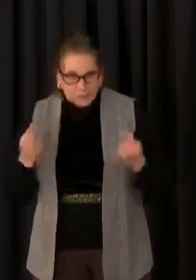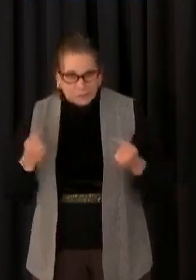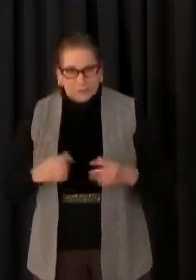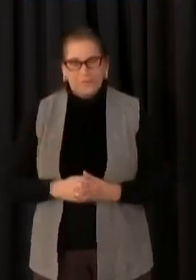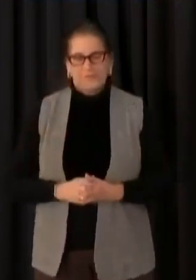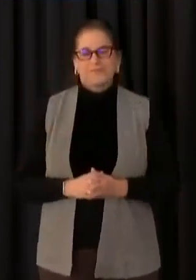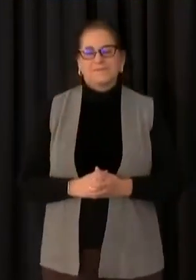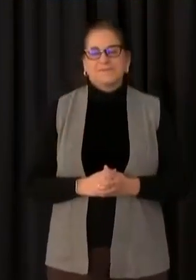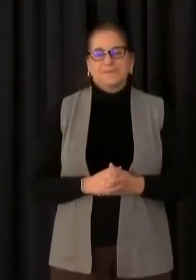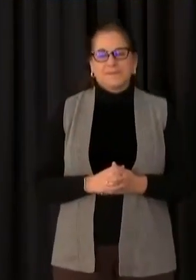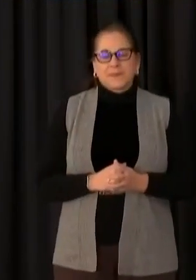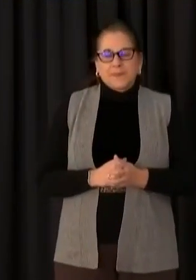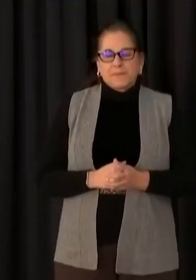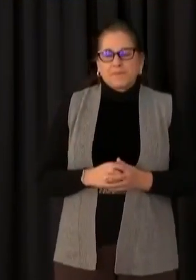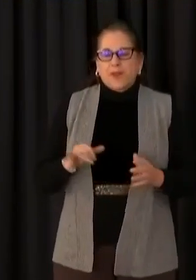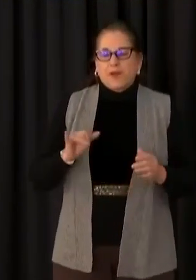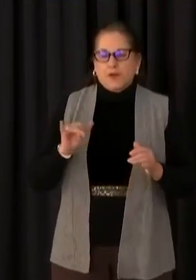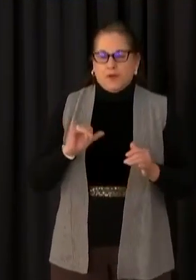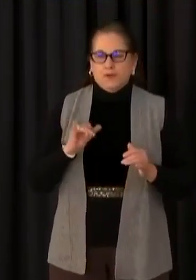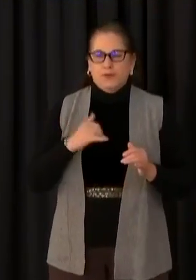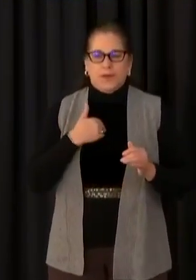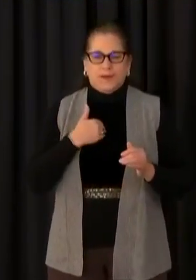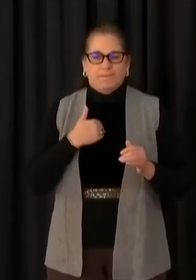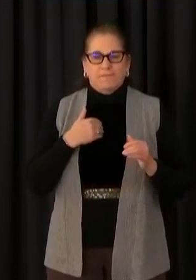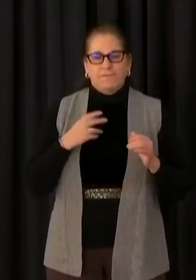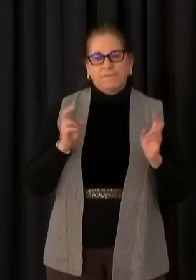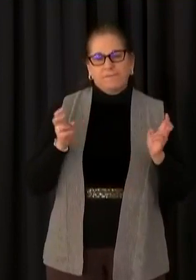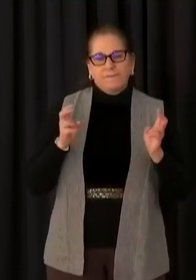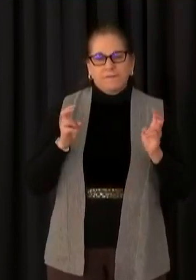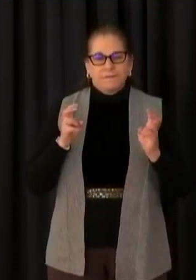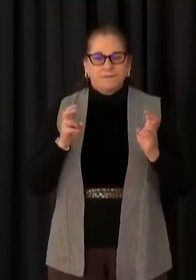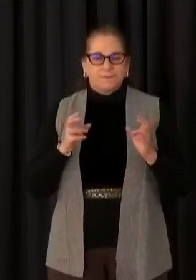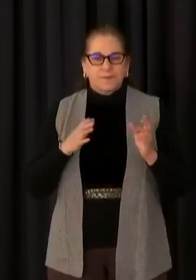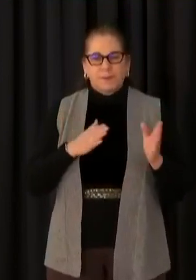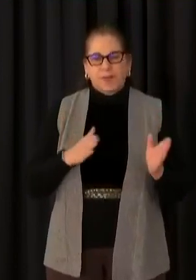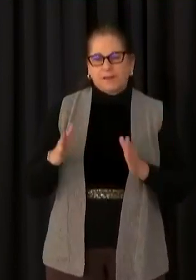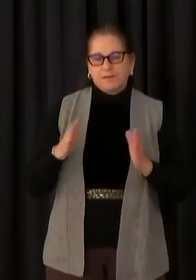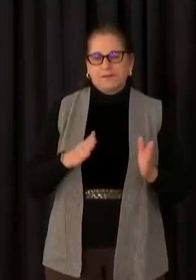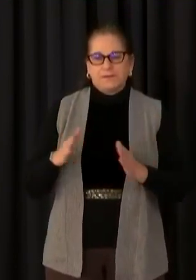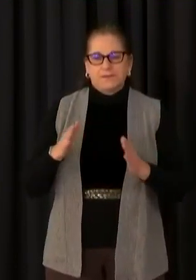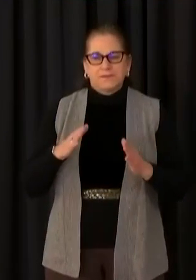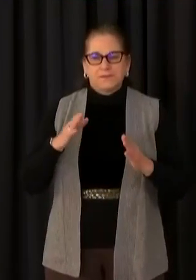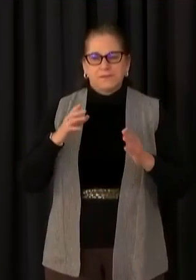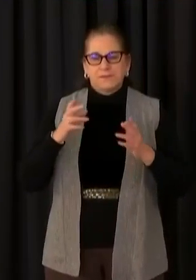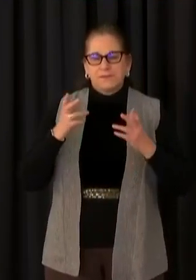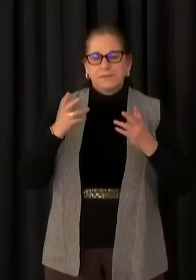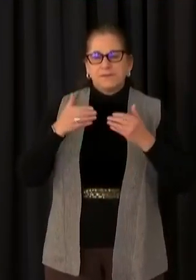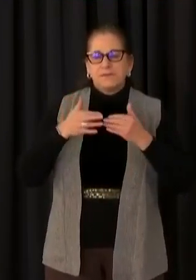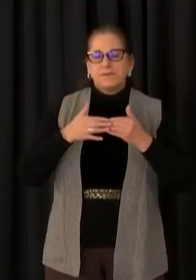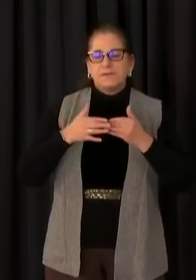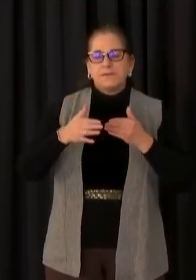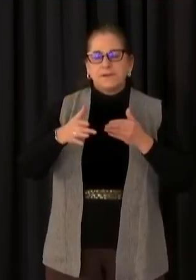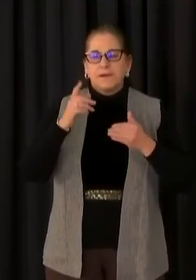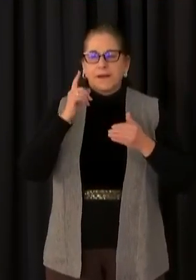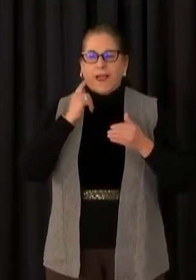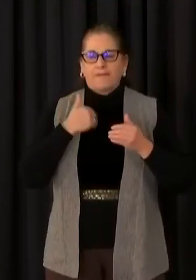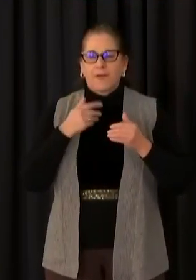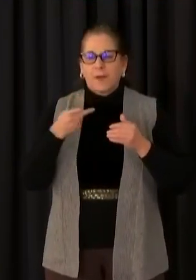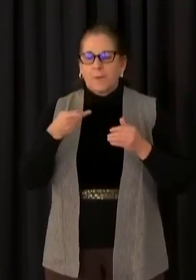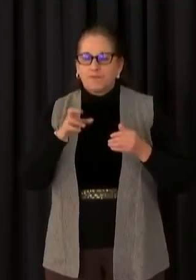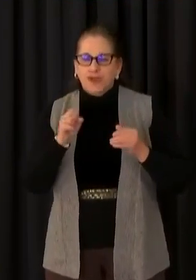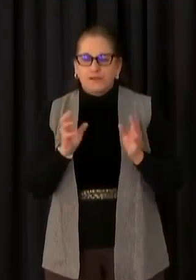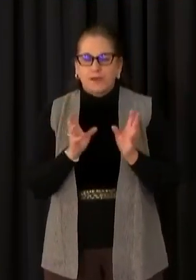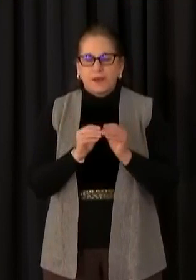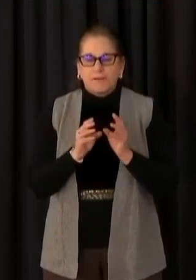We will also plan to have a future briefing on presidential inauguration activities in